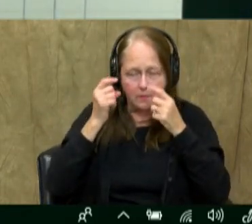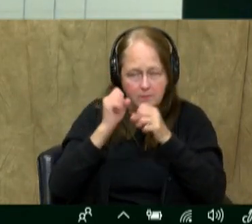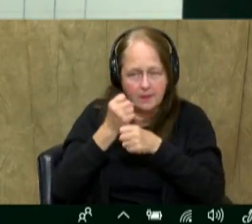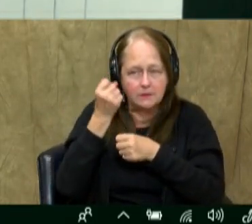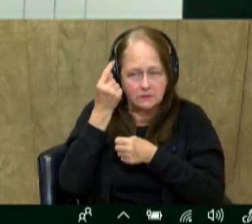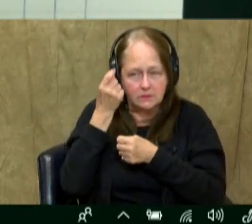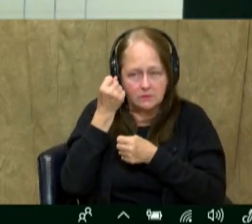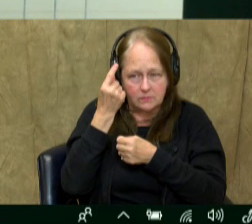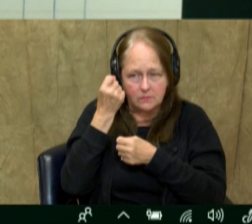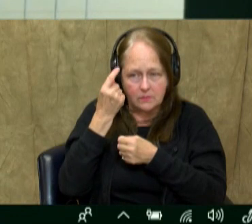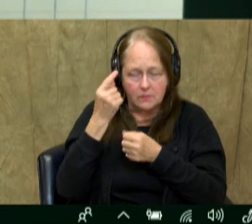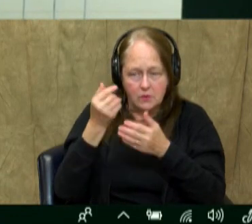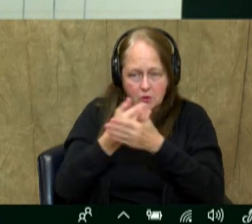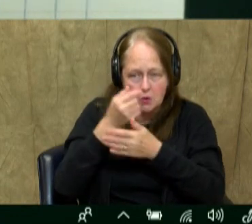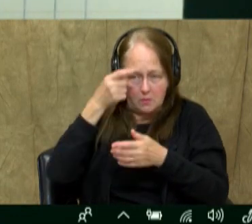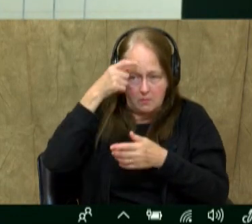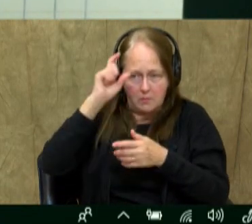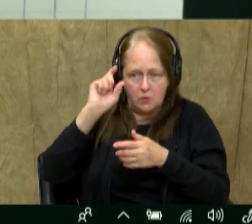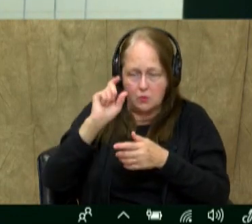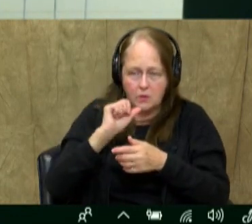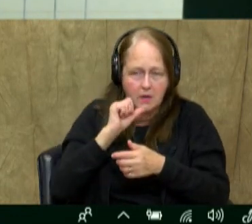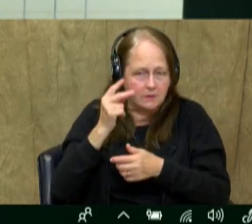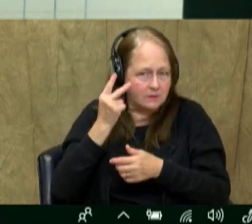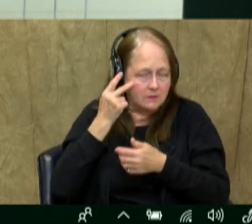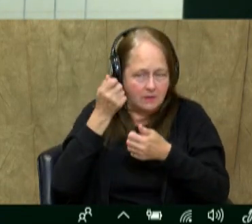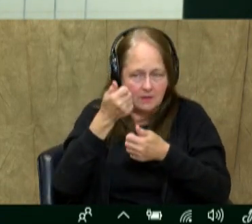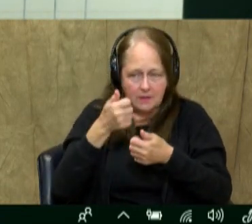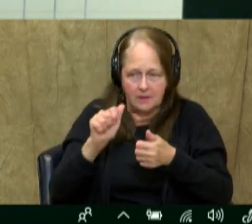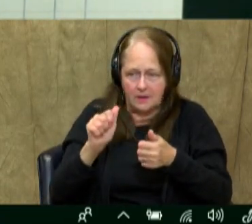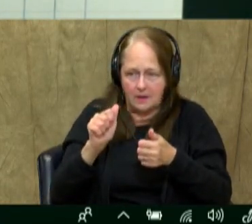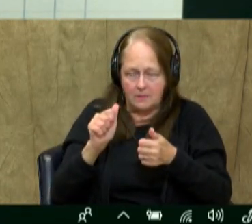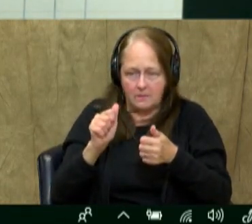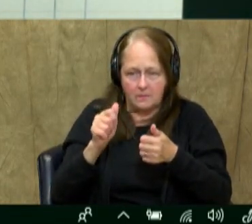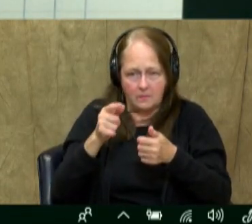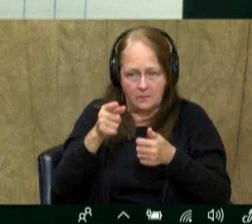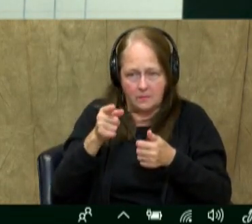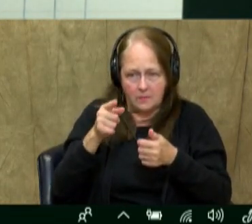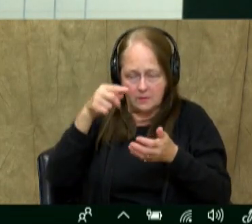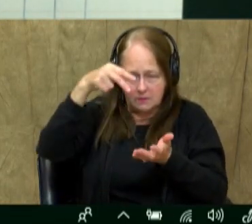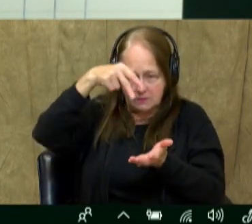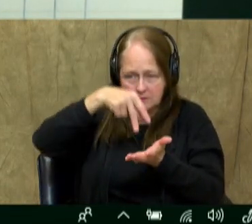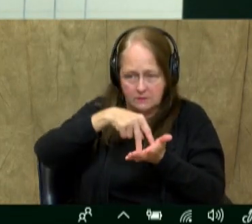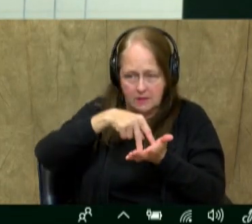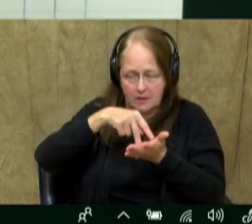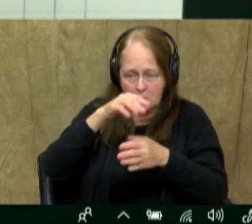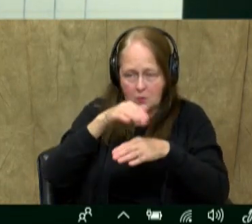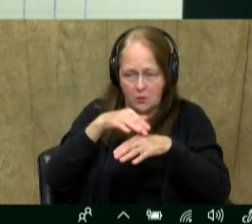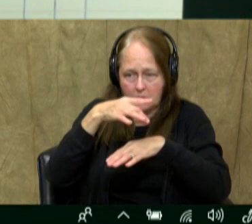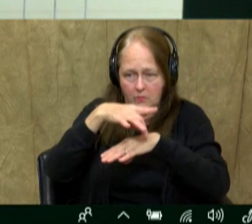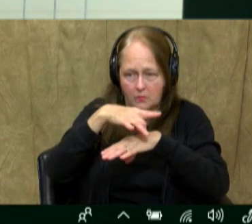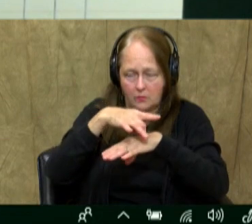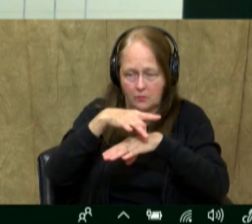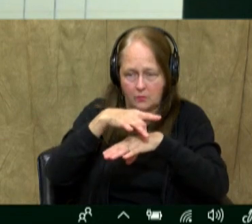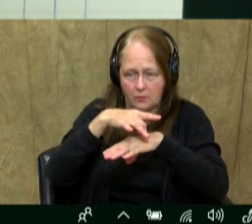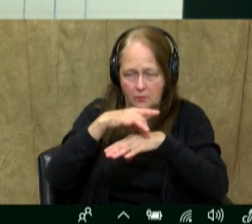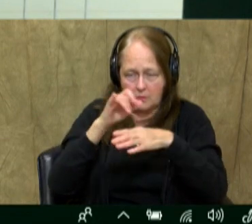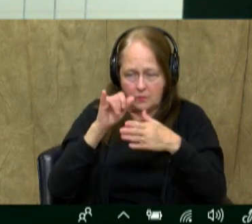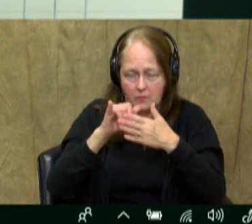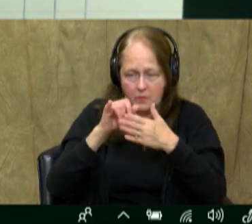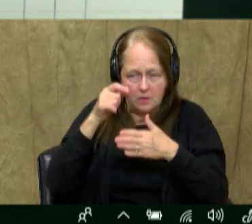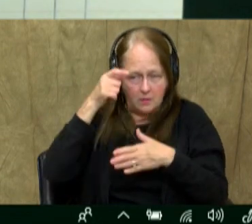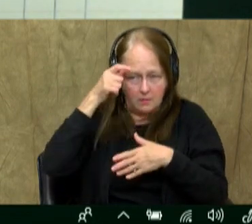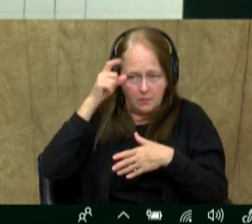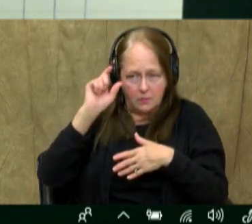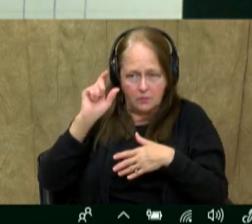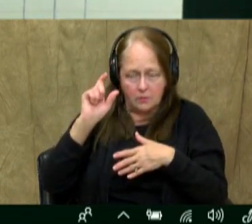sense. Remember, new moon, you don't see any of the lit portion. So if you're standing on Earth and you're looking at this moon,